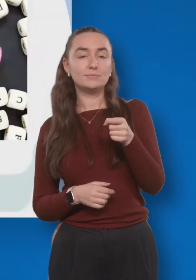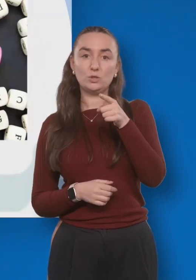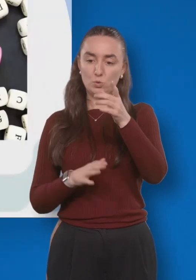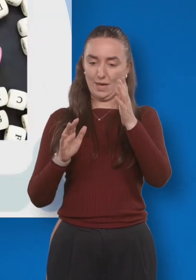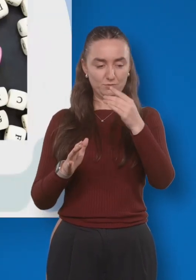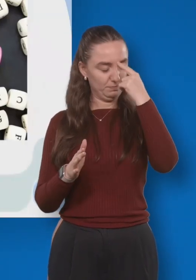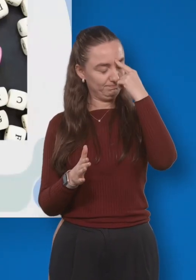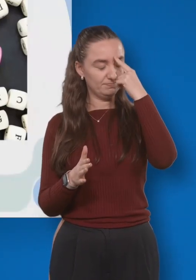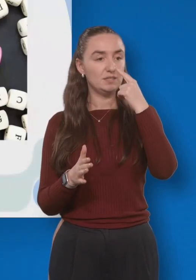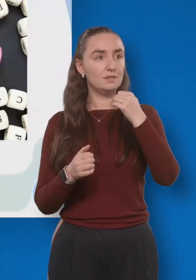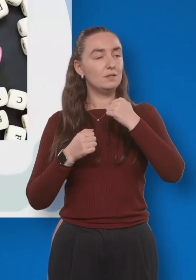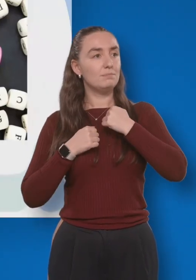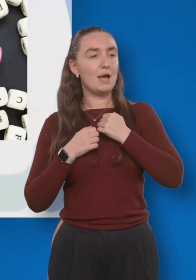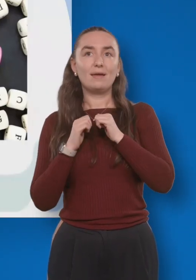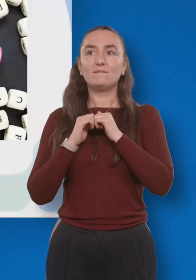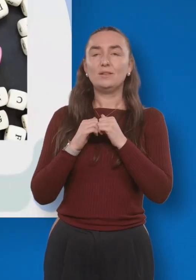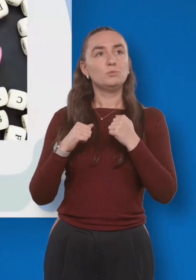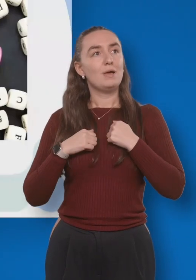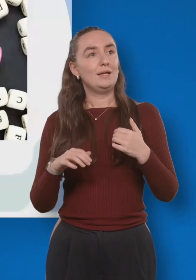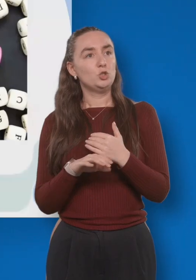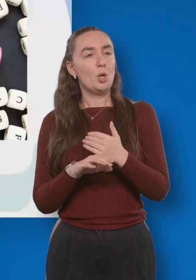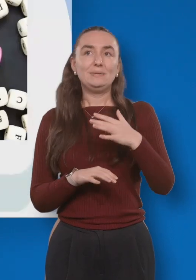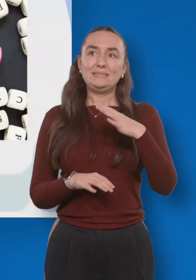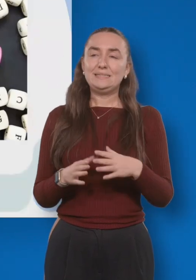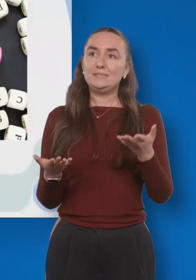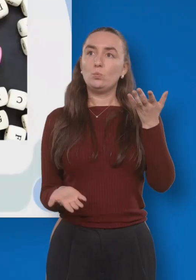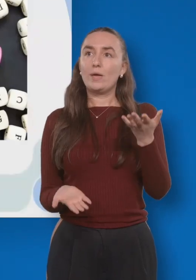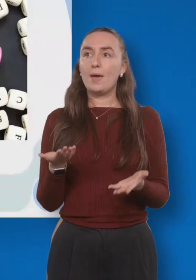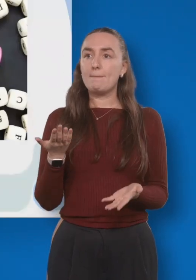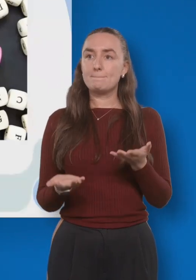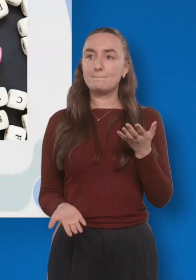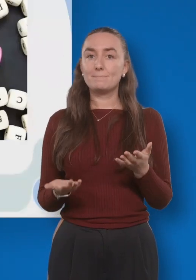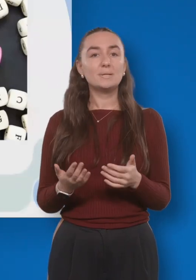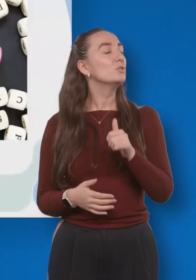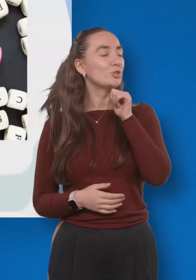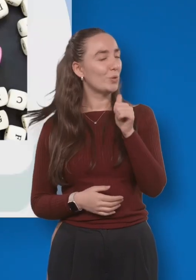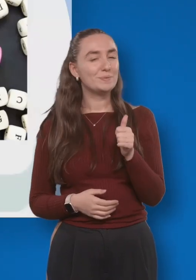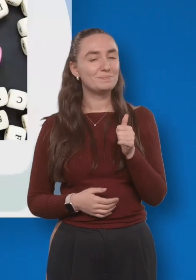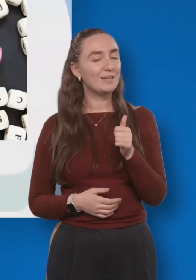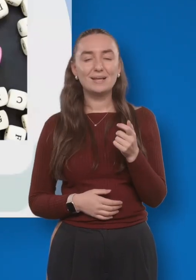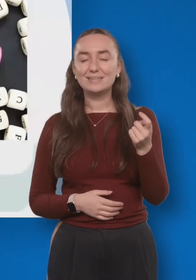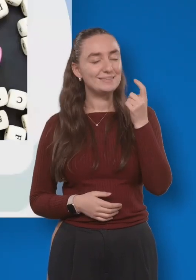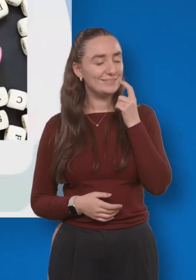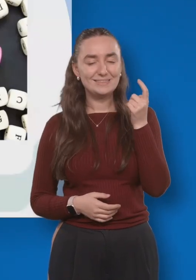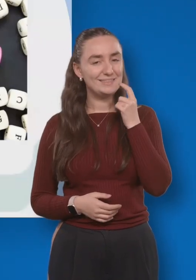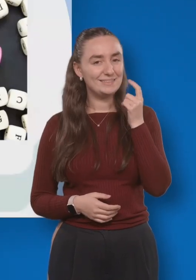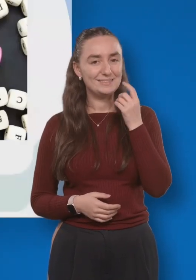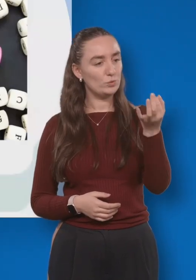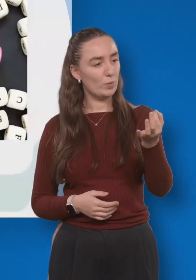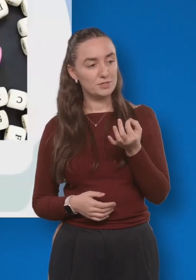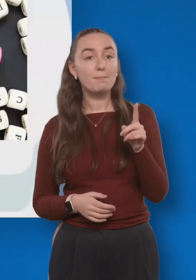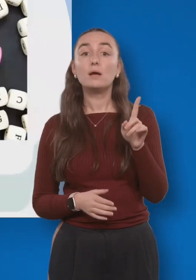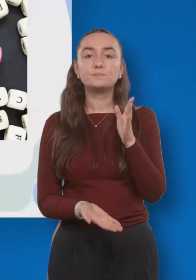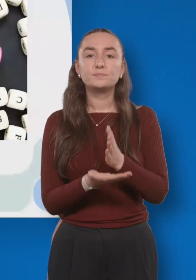your values with, I have a job and I need to keep this job. So I think that's, it's not an easy question to answer, to be honest, but I